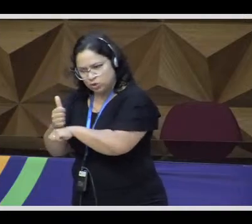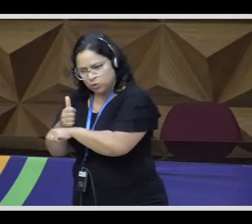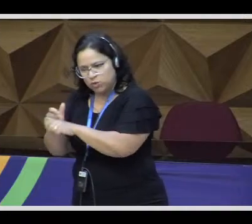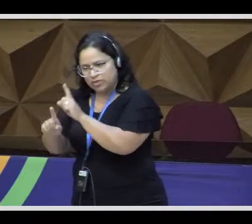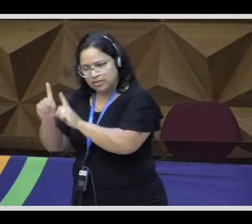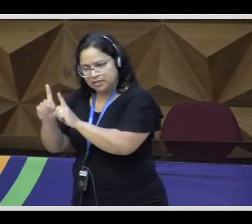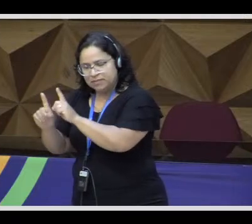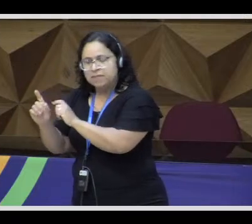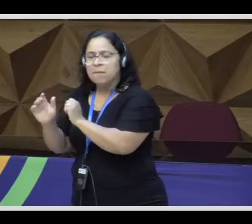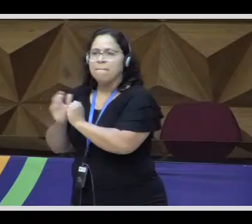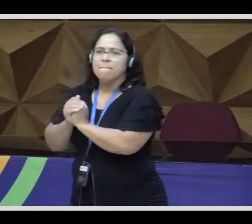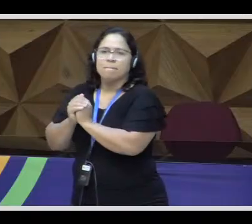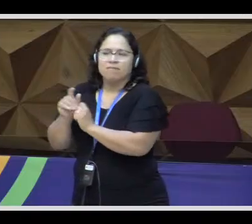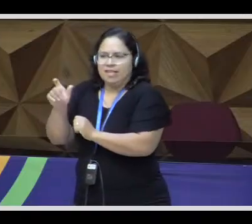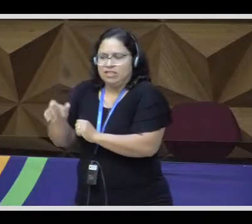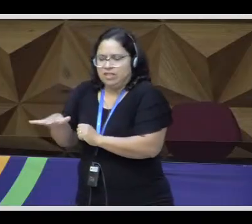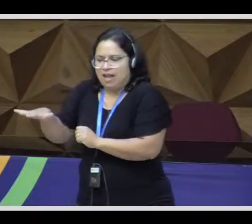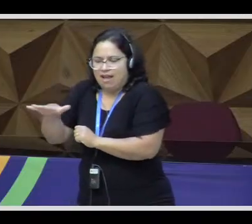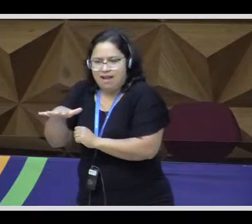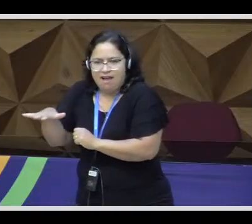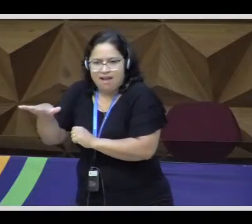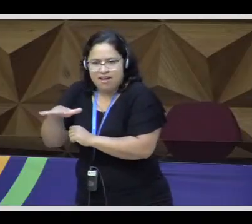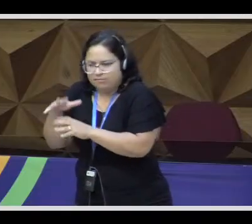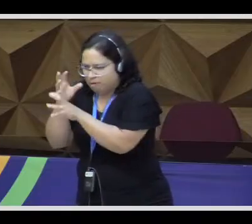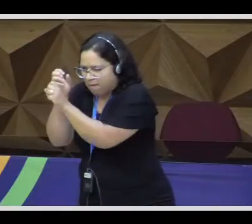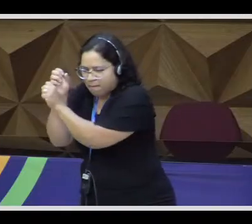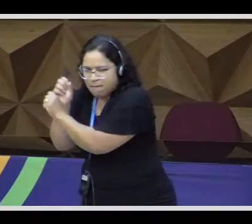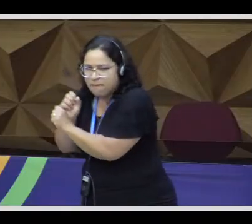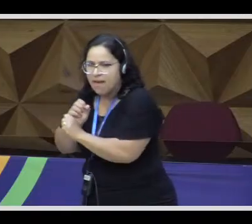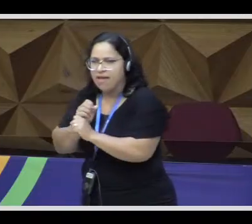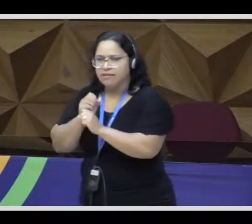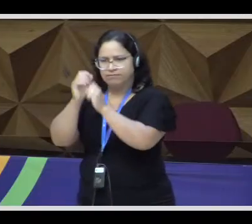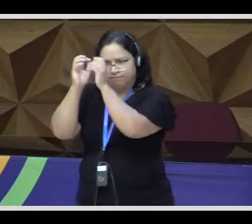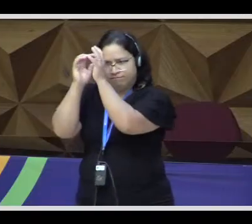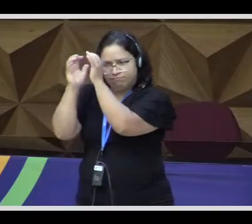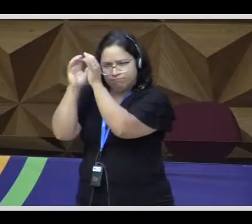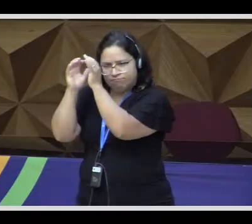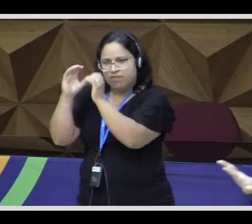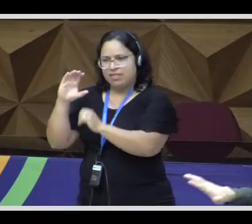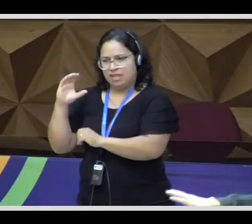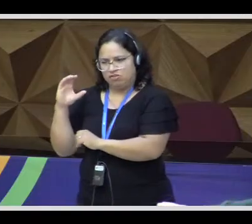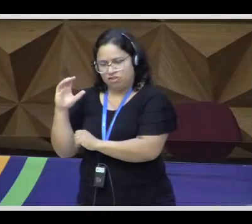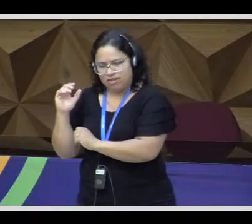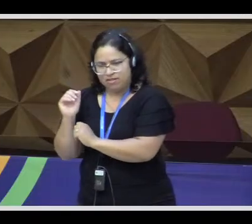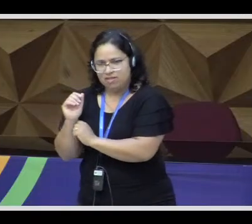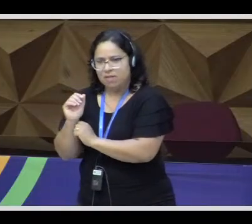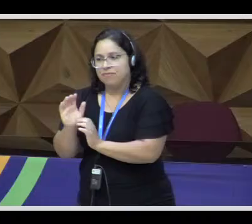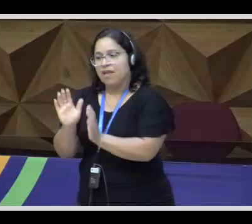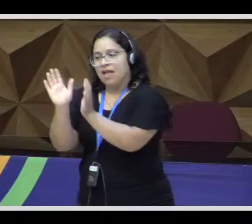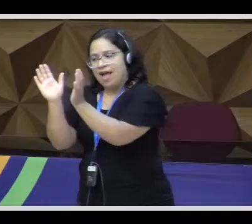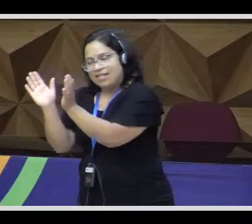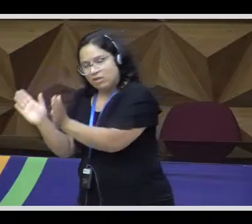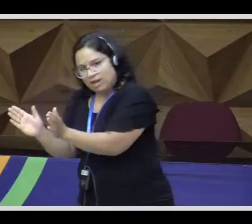AI kind of, all that, neuroscientists, and this other part of the